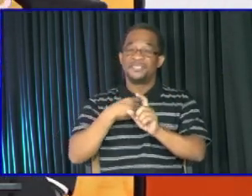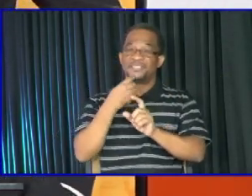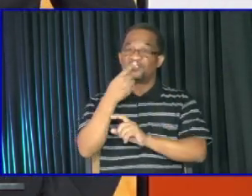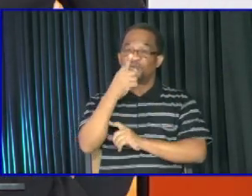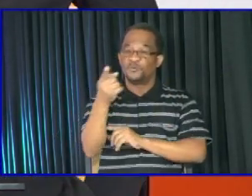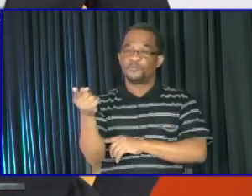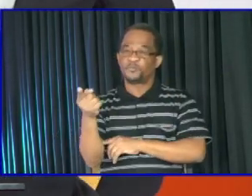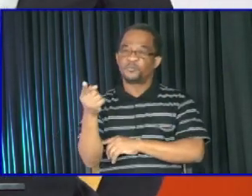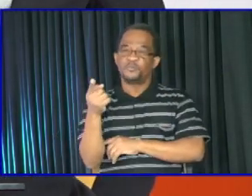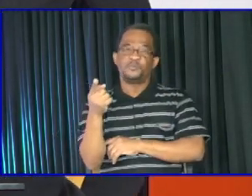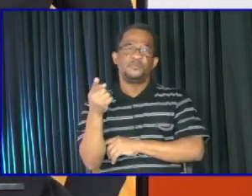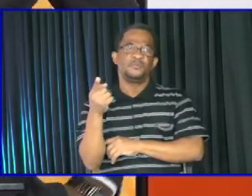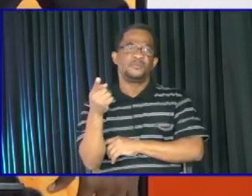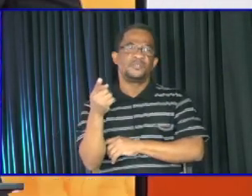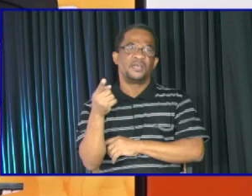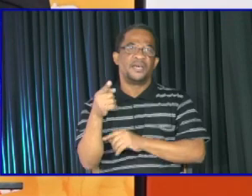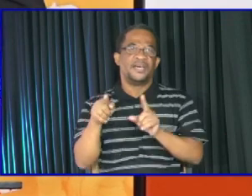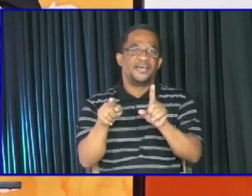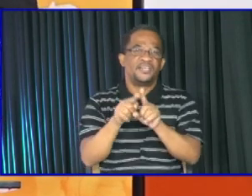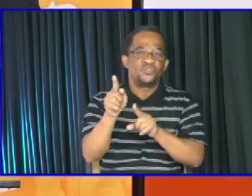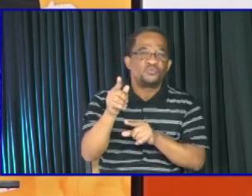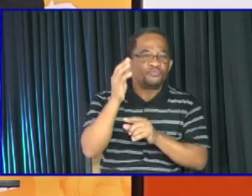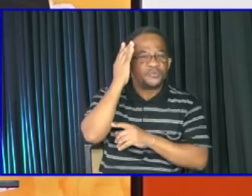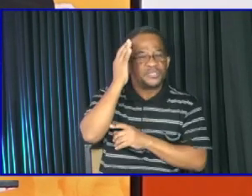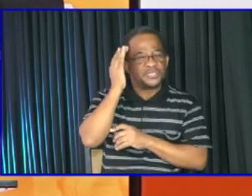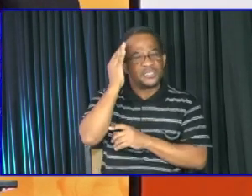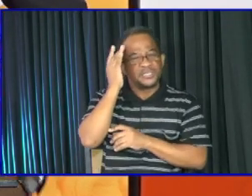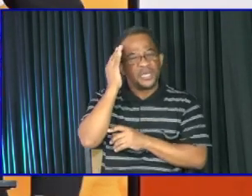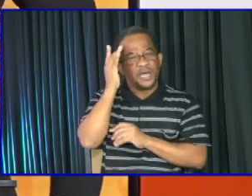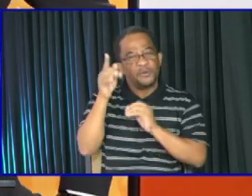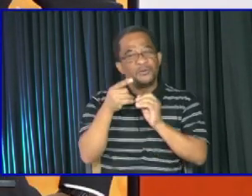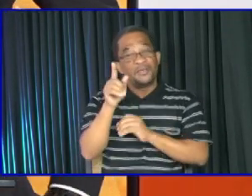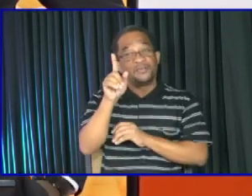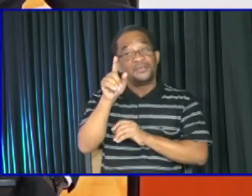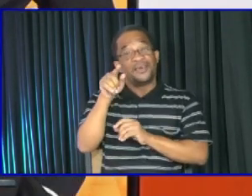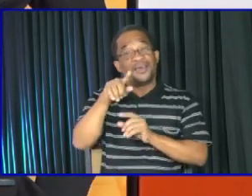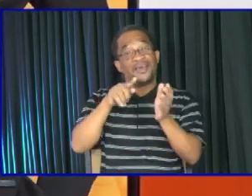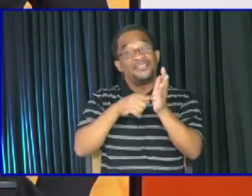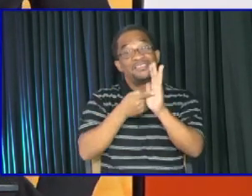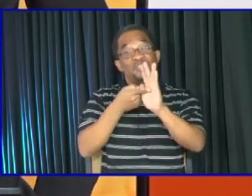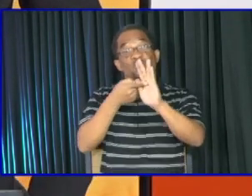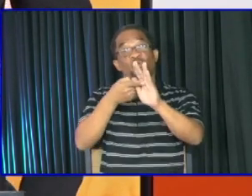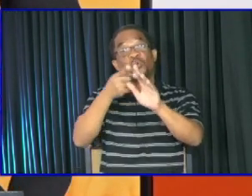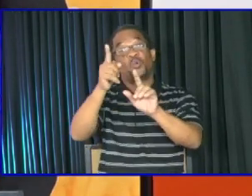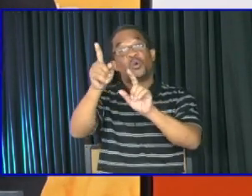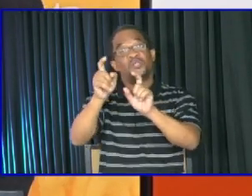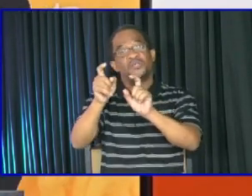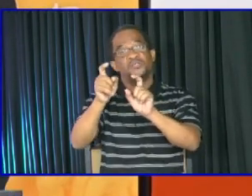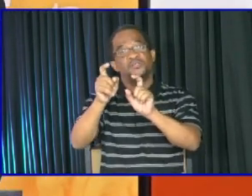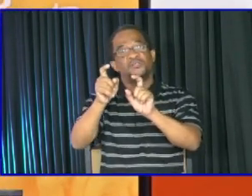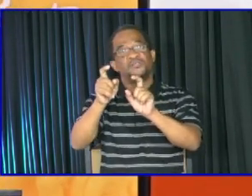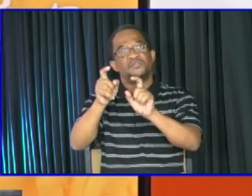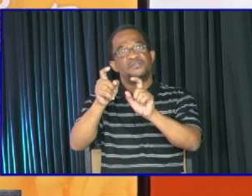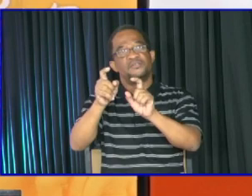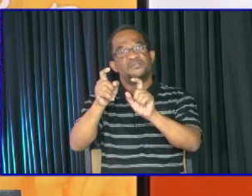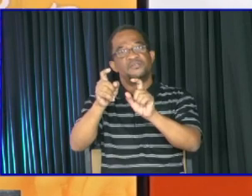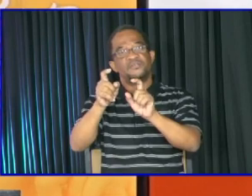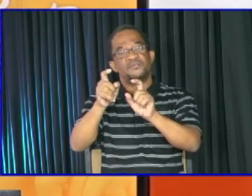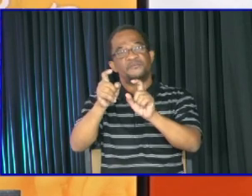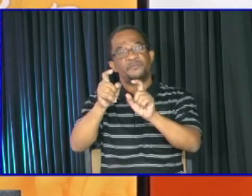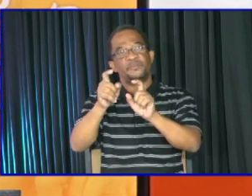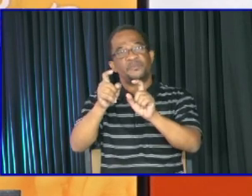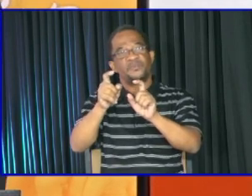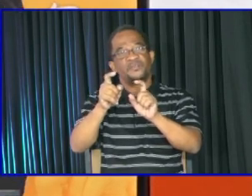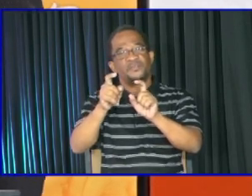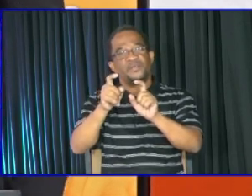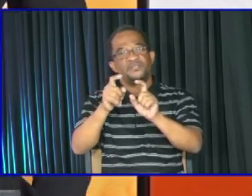that while these decisions are very important to make, they must be considered against the backdrop